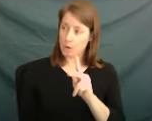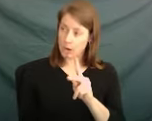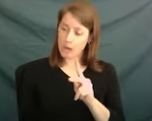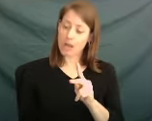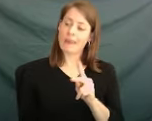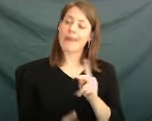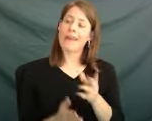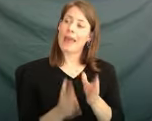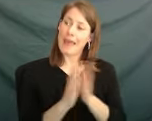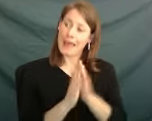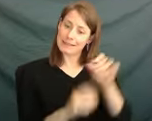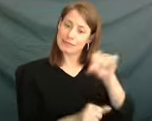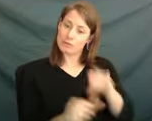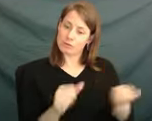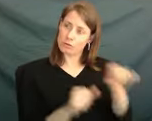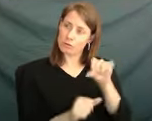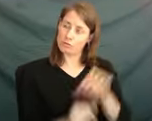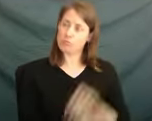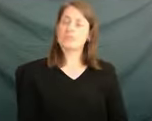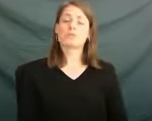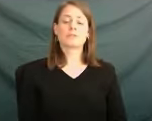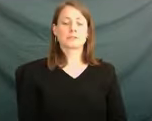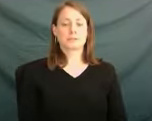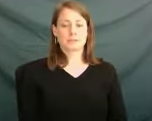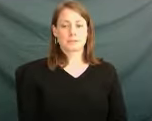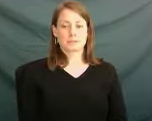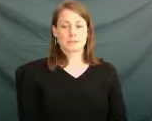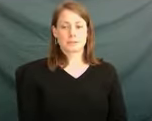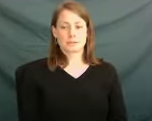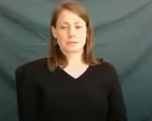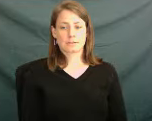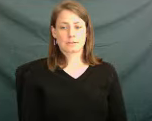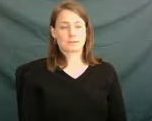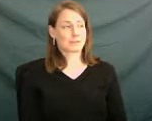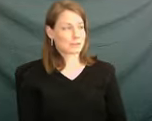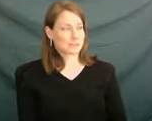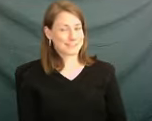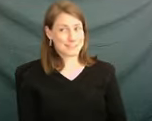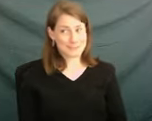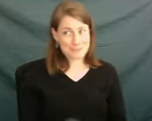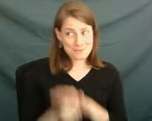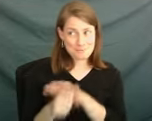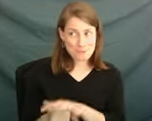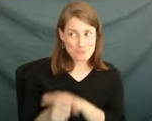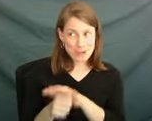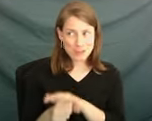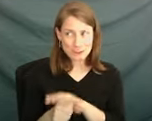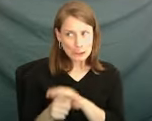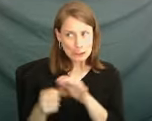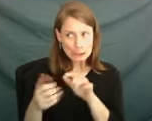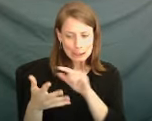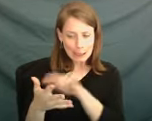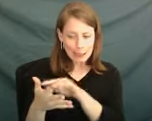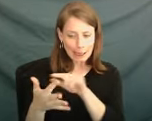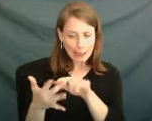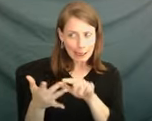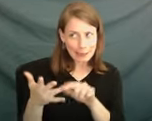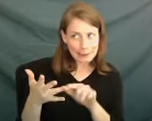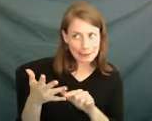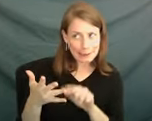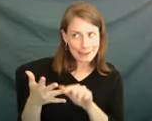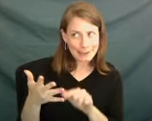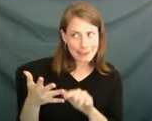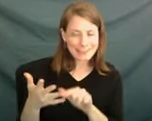Got 2 more. The pressure's heavy now. That's crushing. Well, an obvious thing to me would be to look in the textbook, I would say. Yeah. Okay.